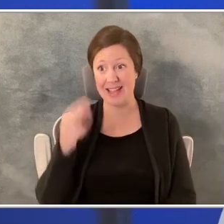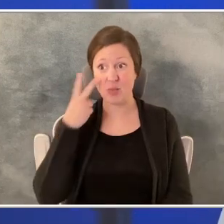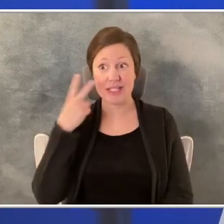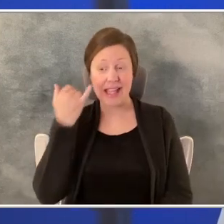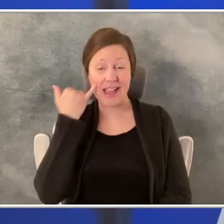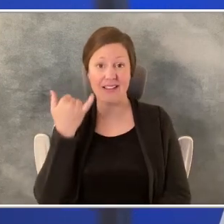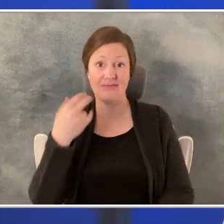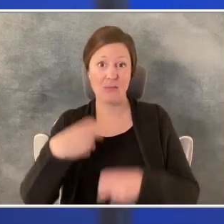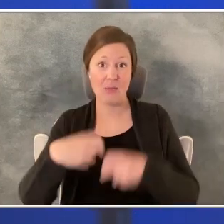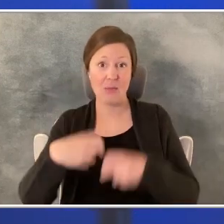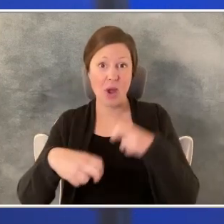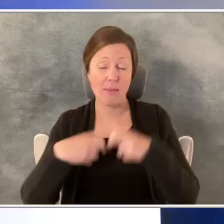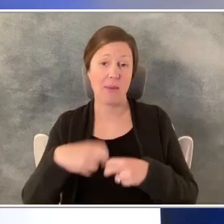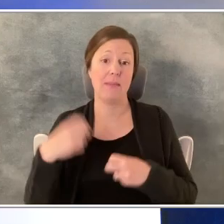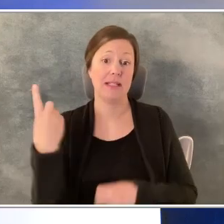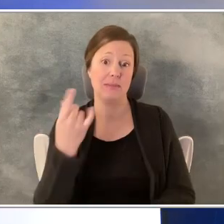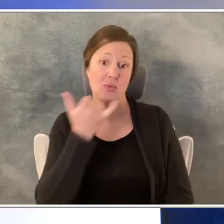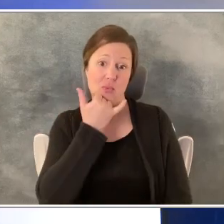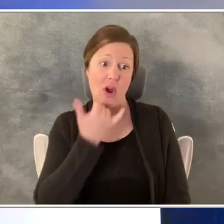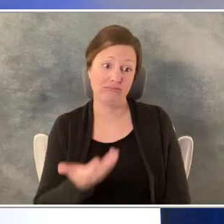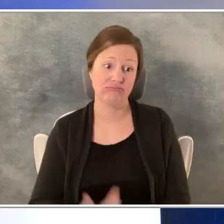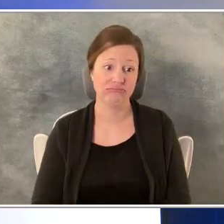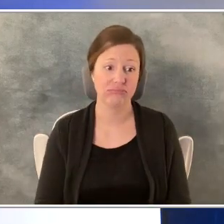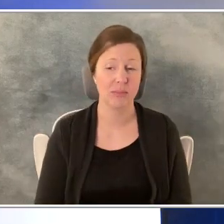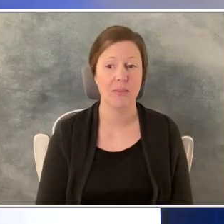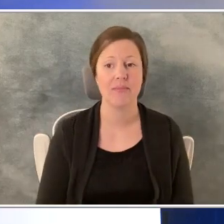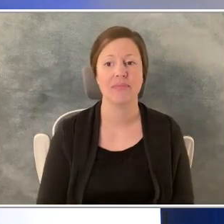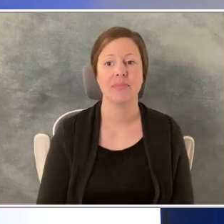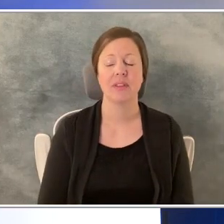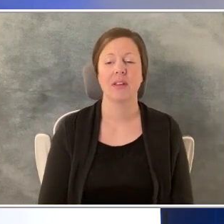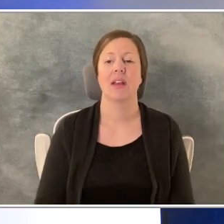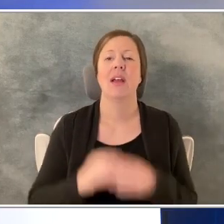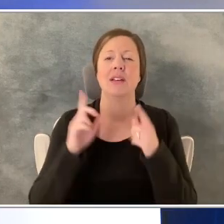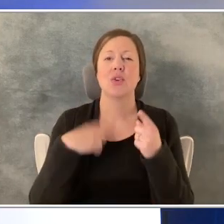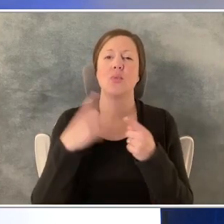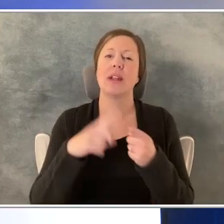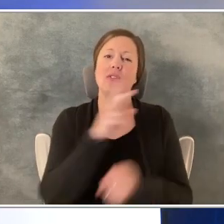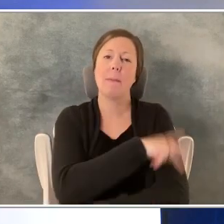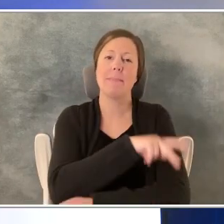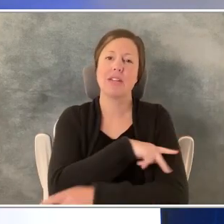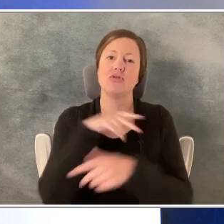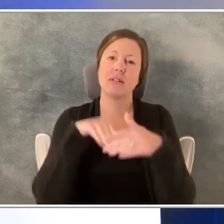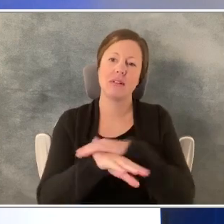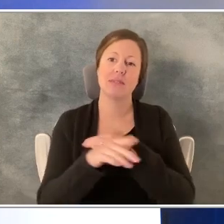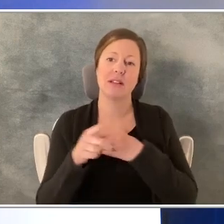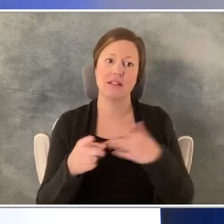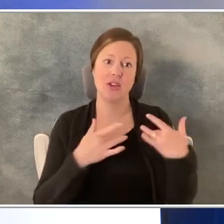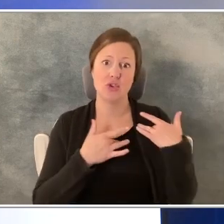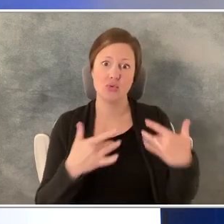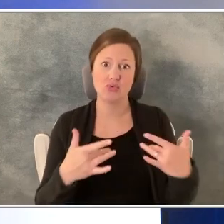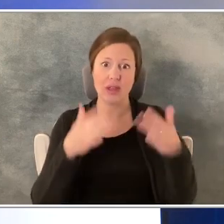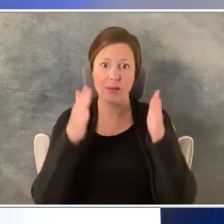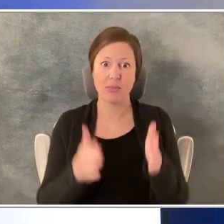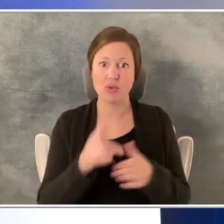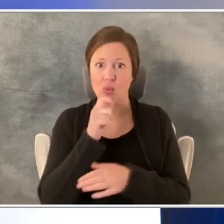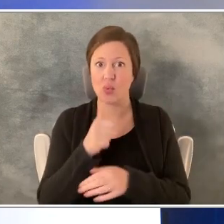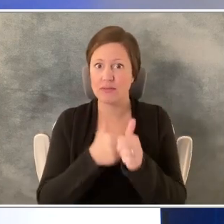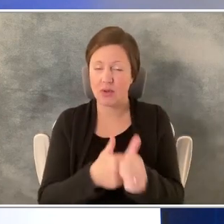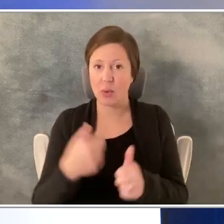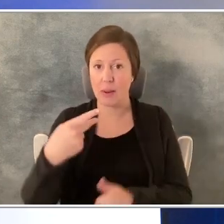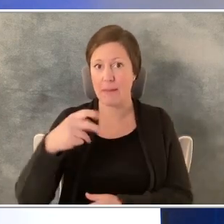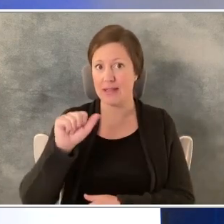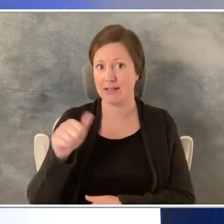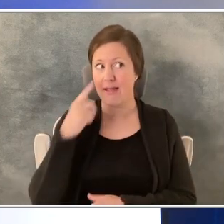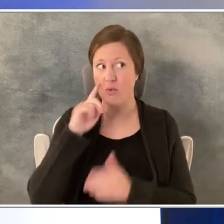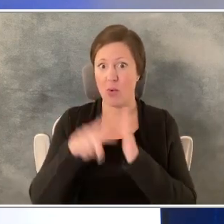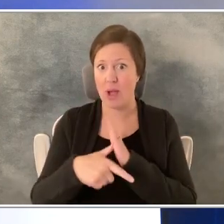that's driving this. So when a patient comes to you, are they usually someone who's been tracking their PSA for quite a long time, like